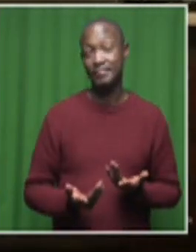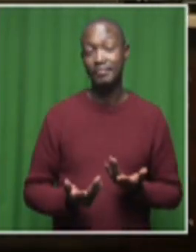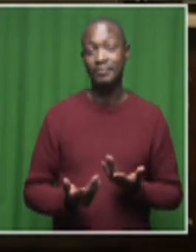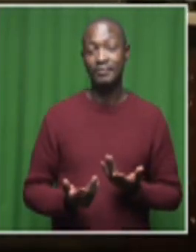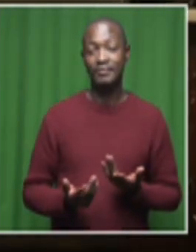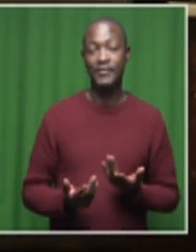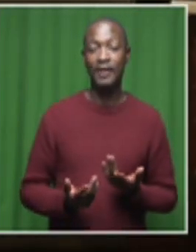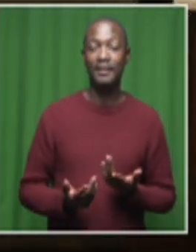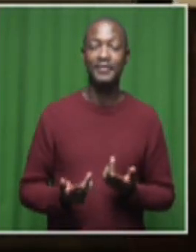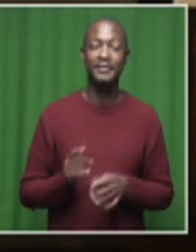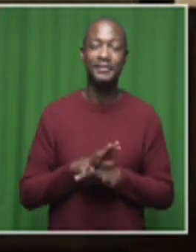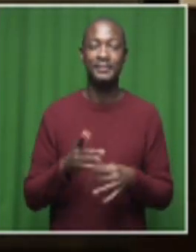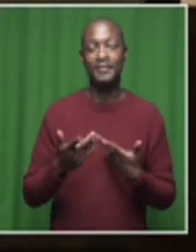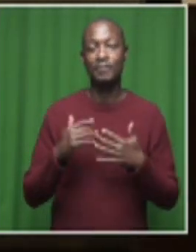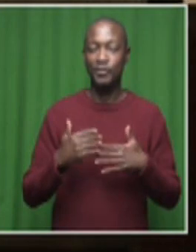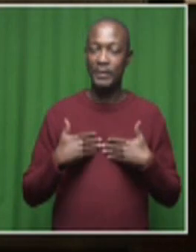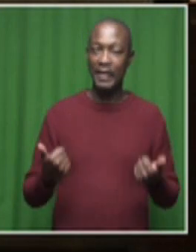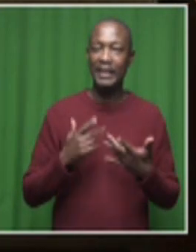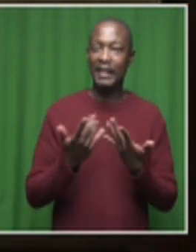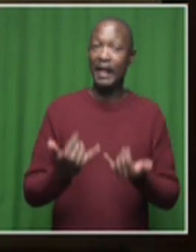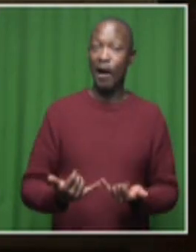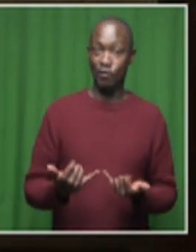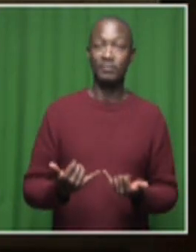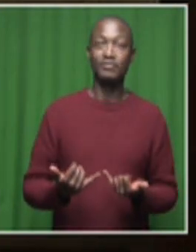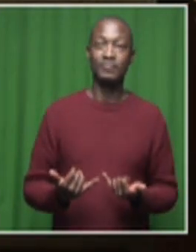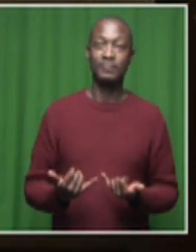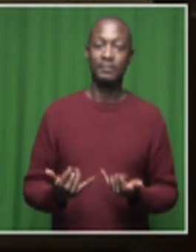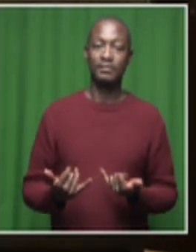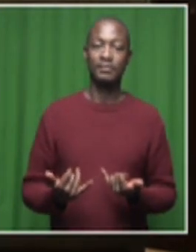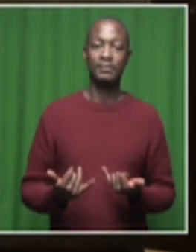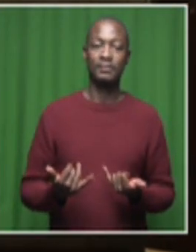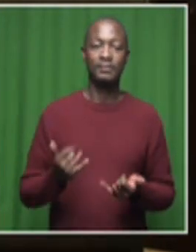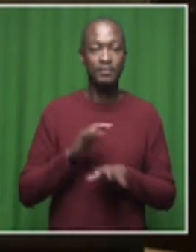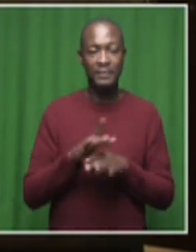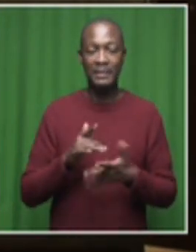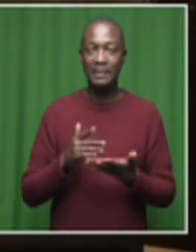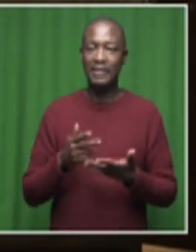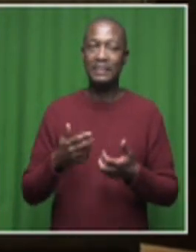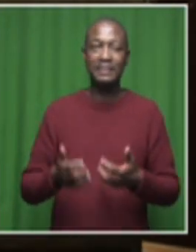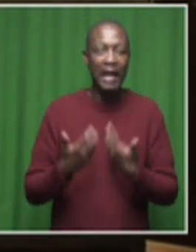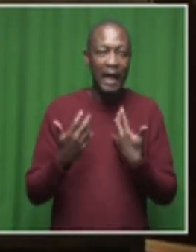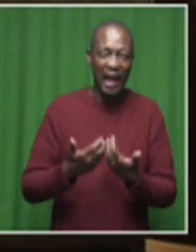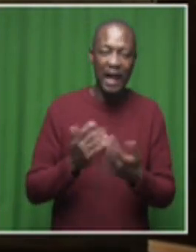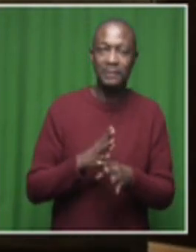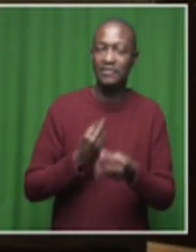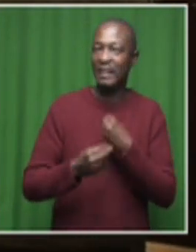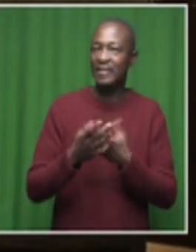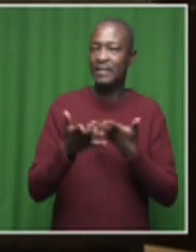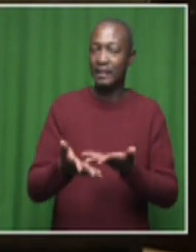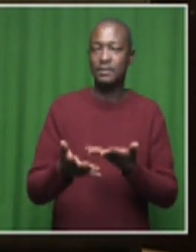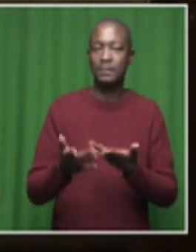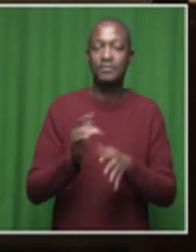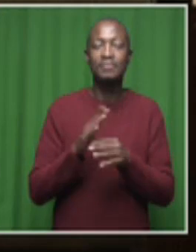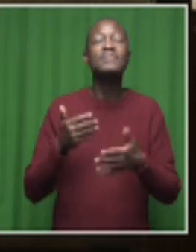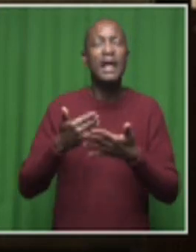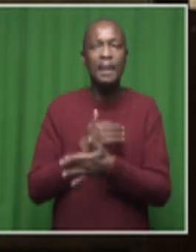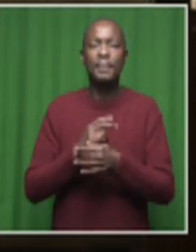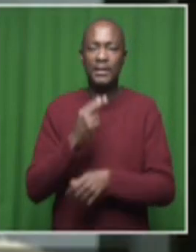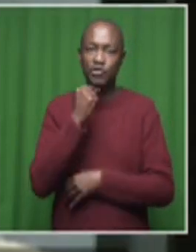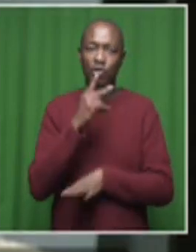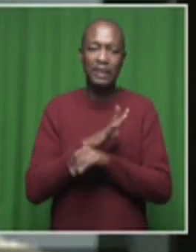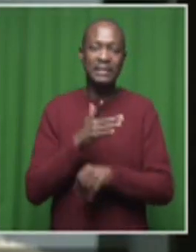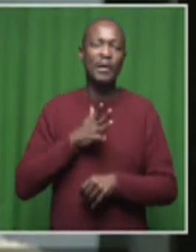my snacks are much healthier at the moment, veggies and salad and that kind of thing. So I really miss chocolate, I crave